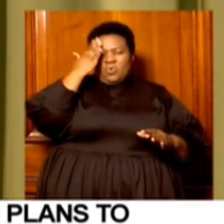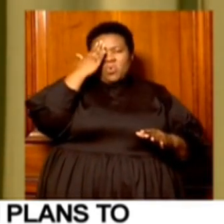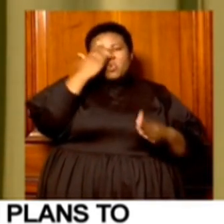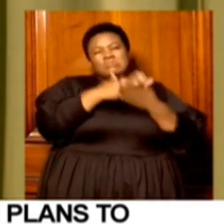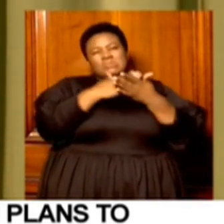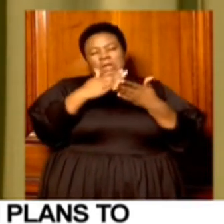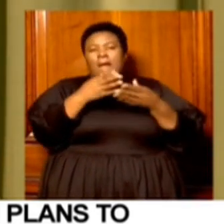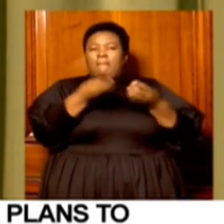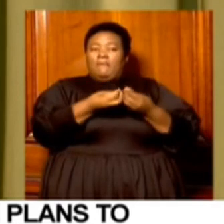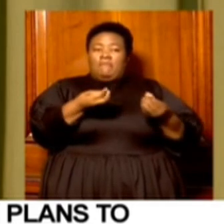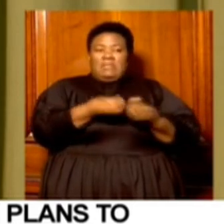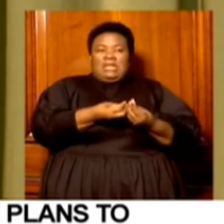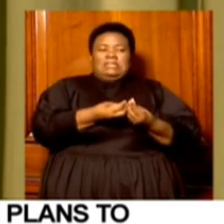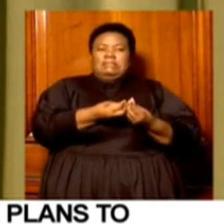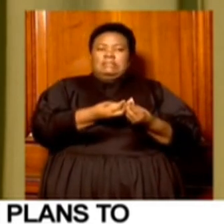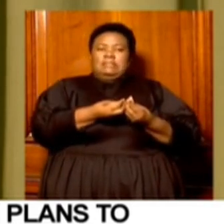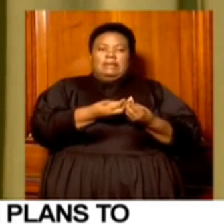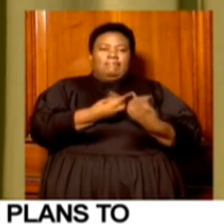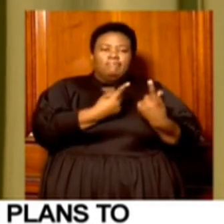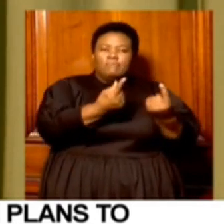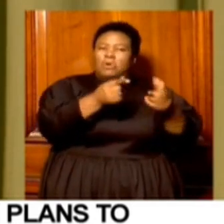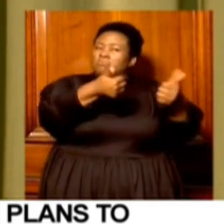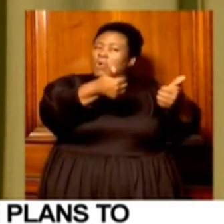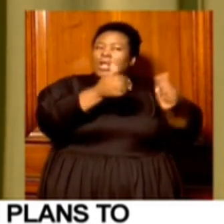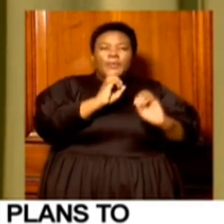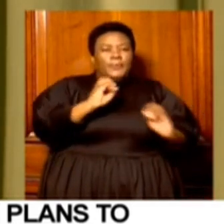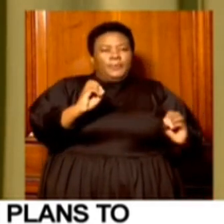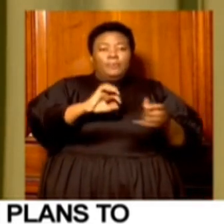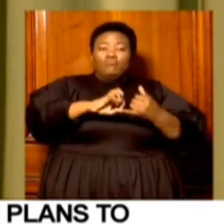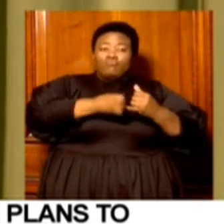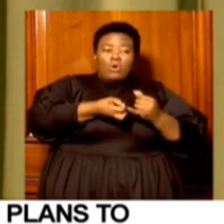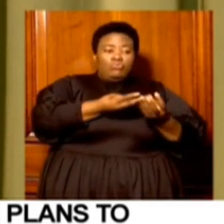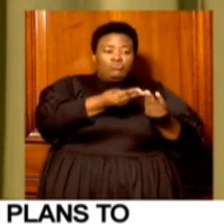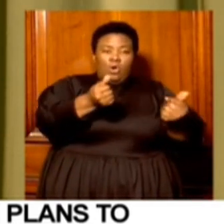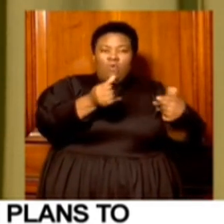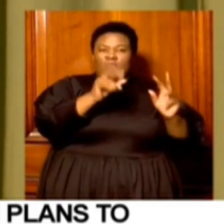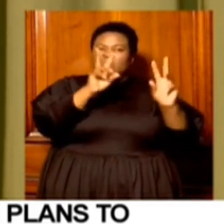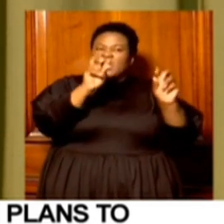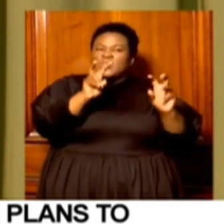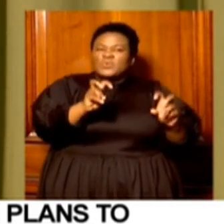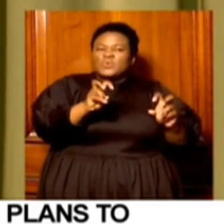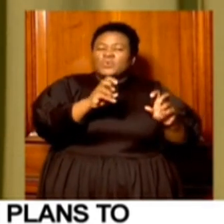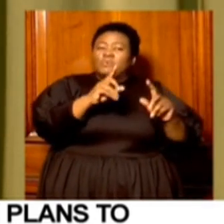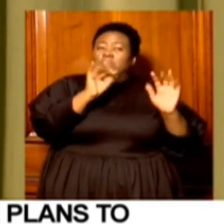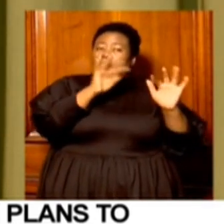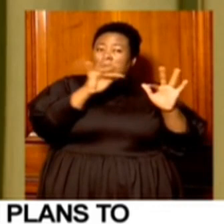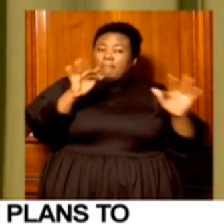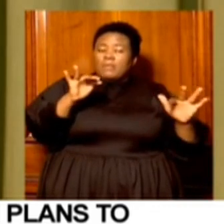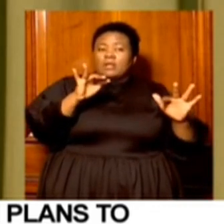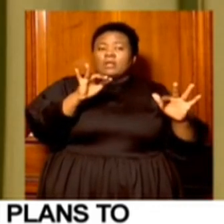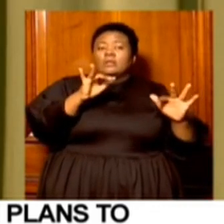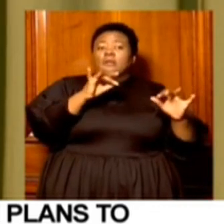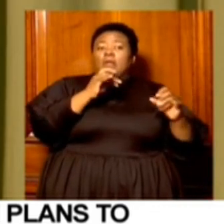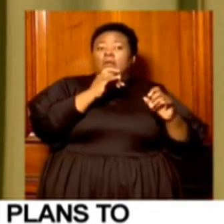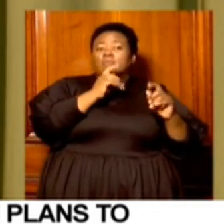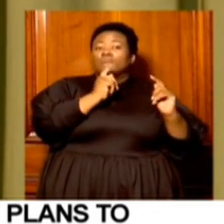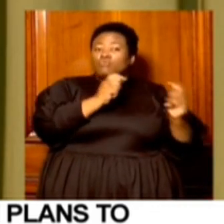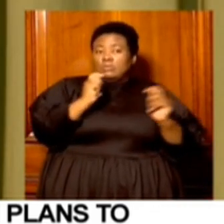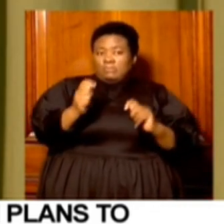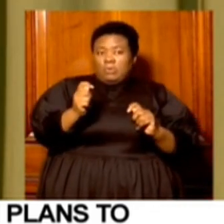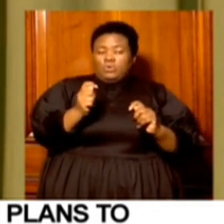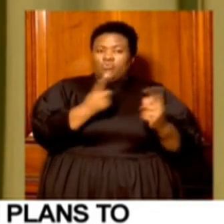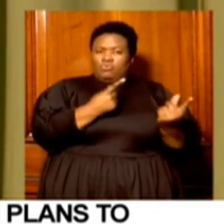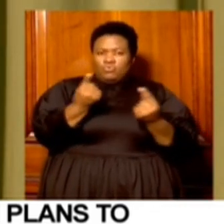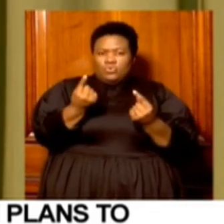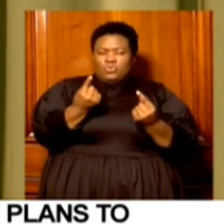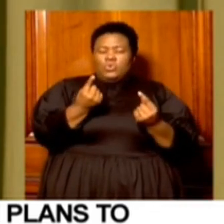have moved with speed to address in terms of public transport. And in terms of our